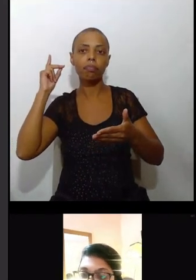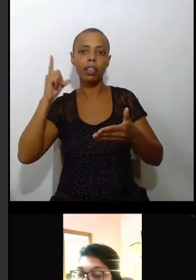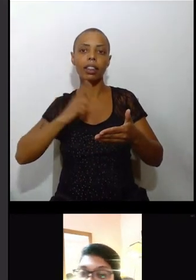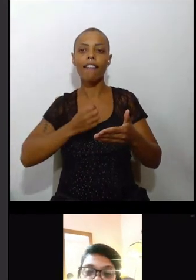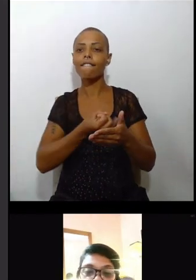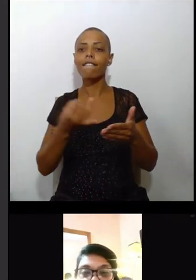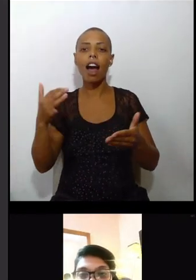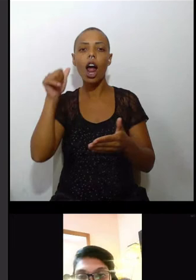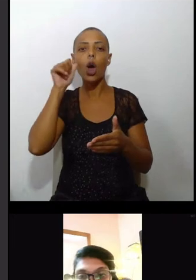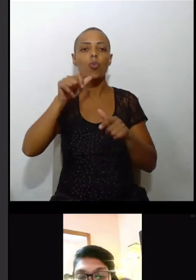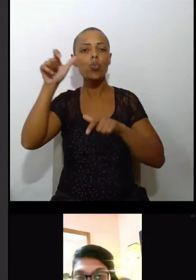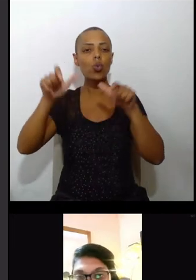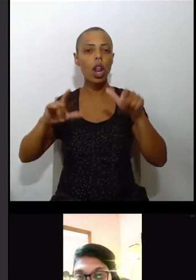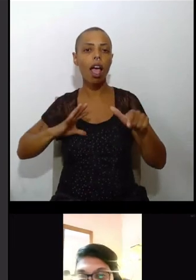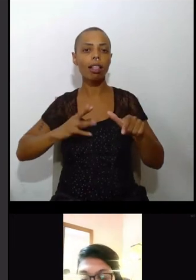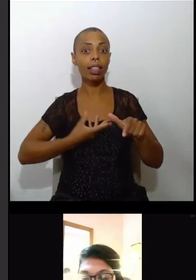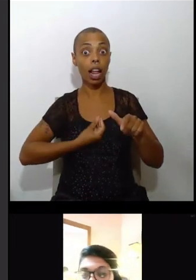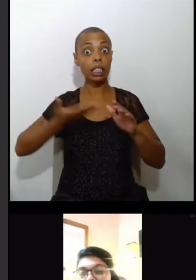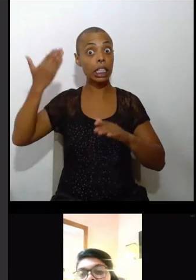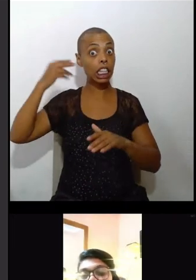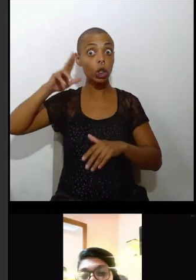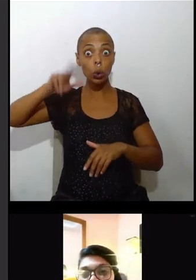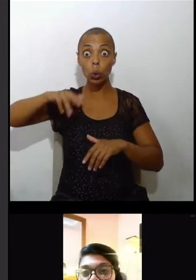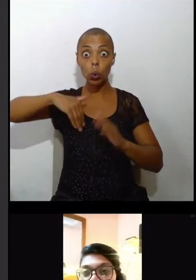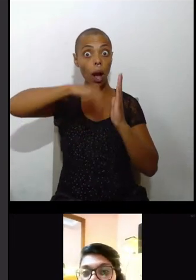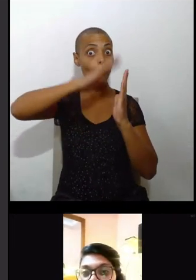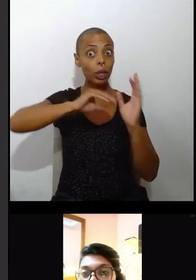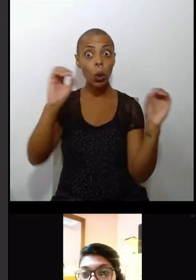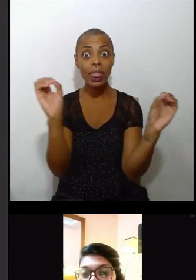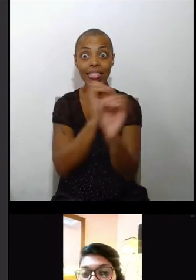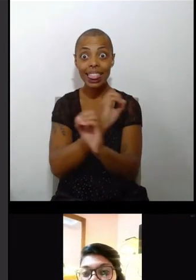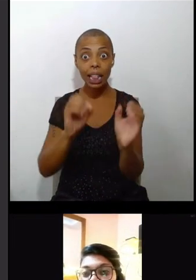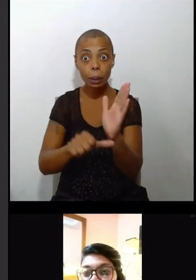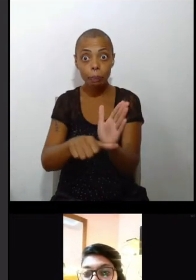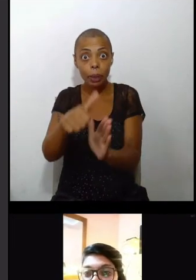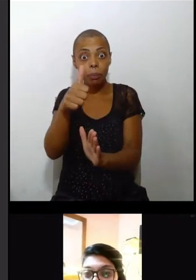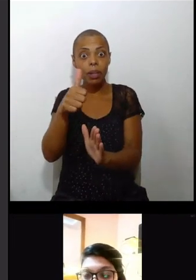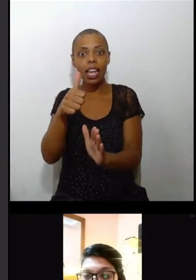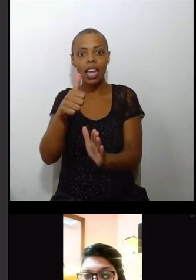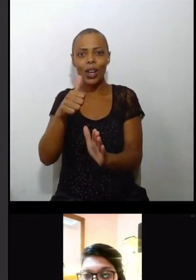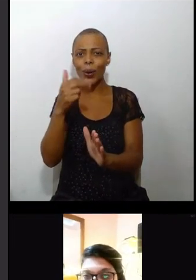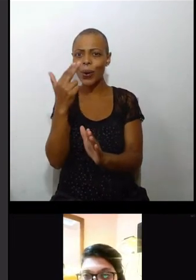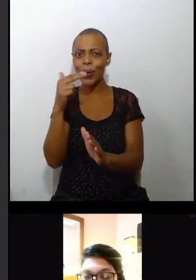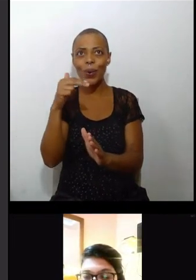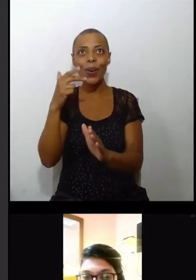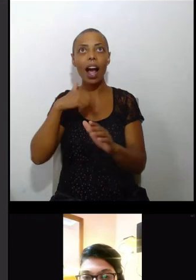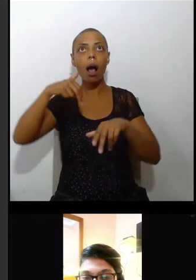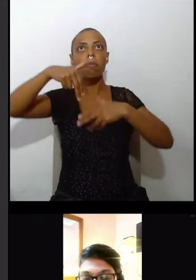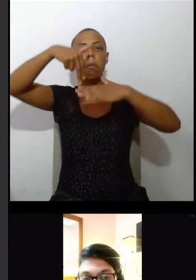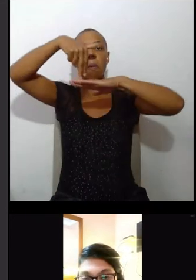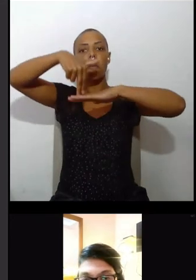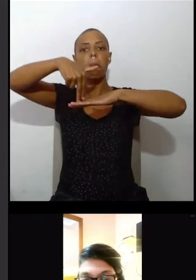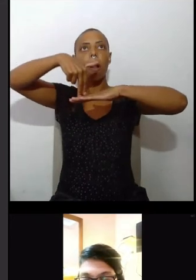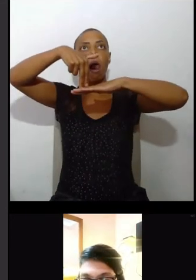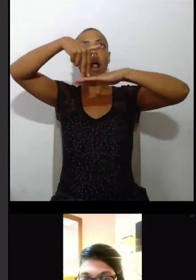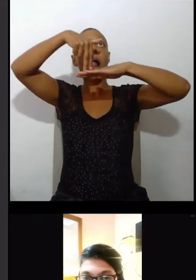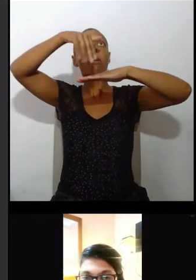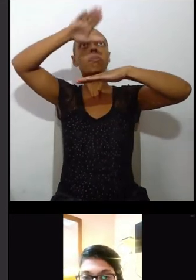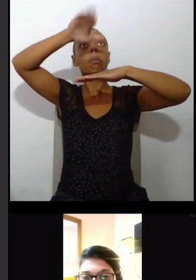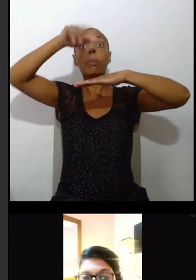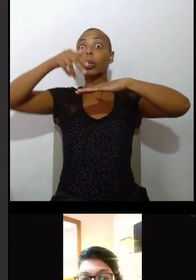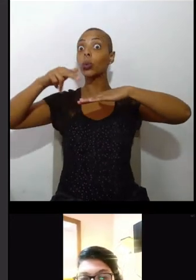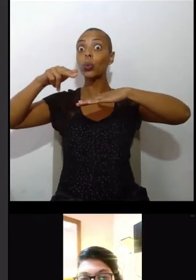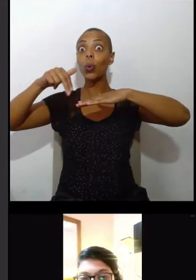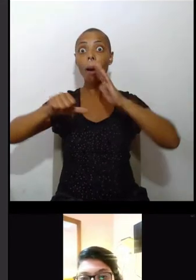before and who have never climbed a scaffolding before and it was uh one of our most memorable experiences of learning